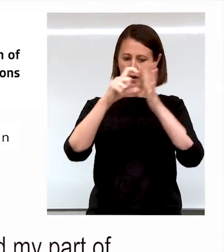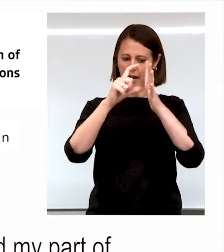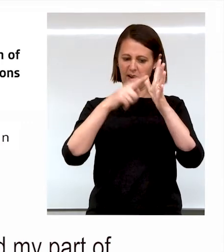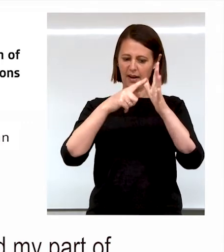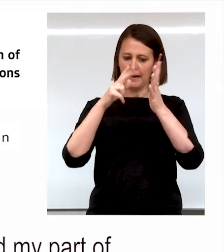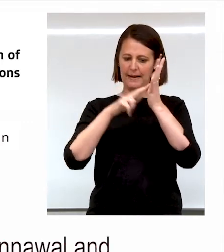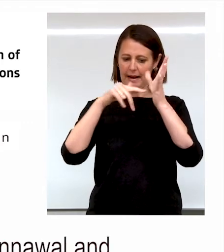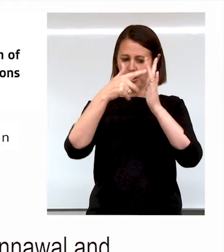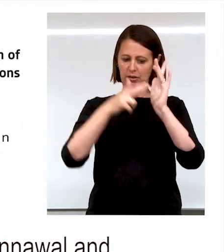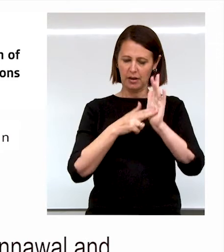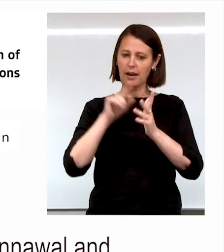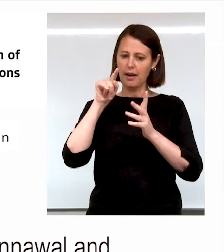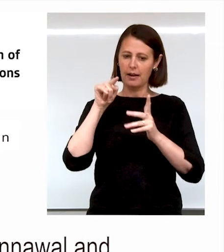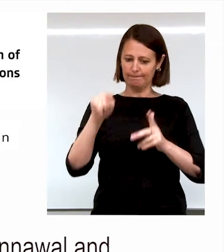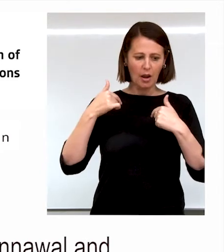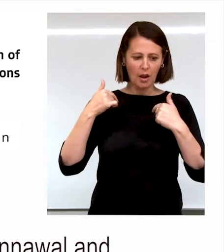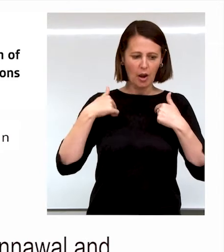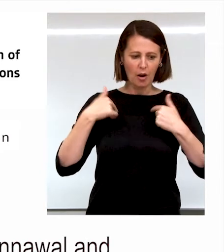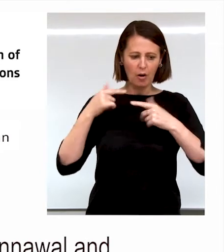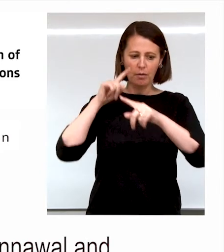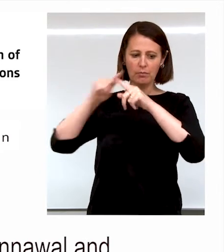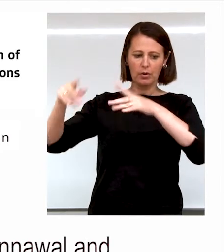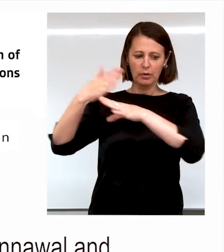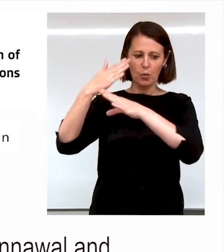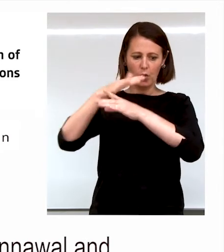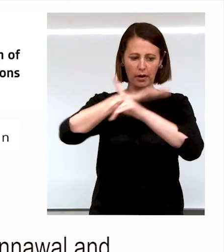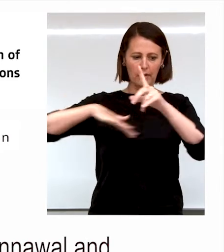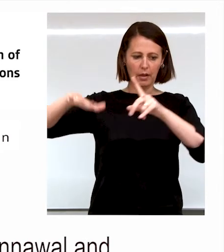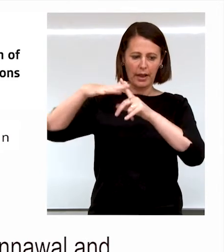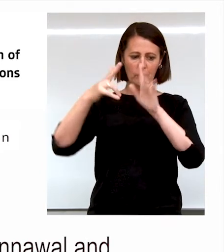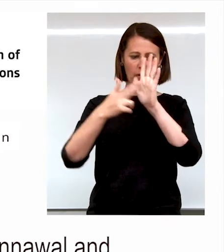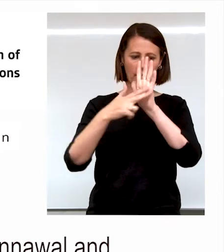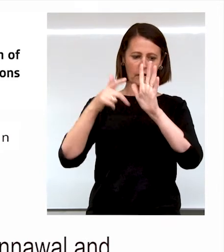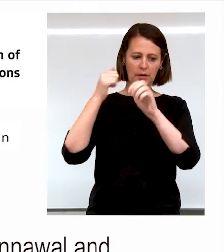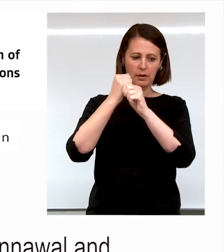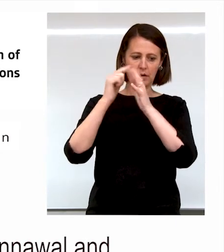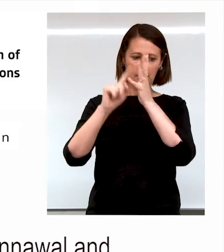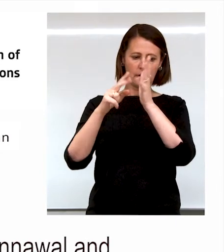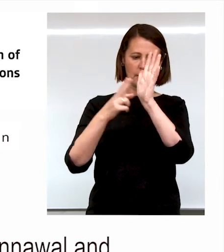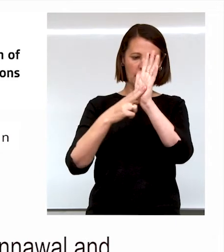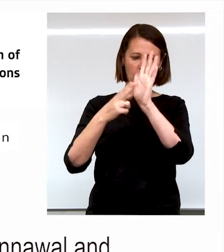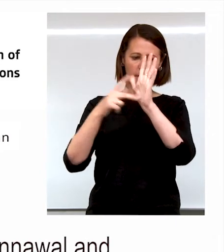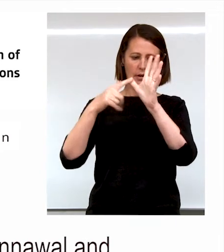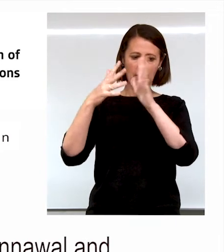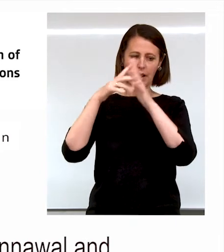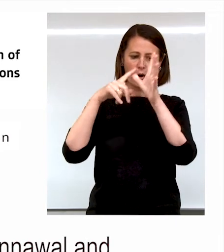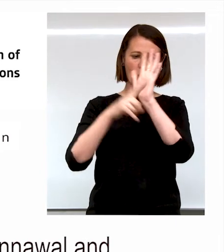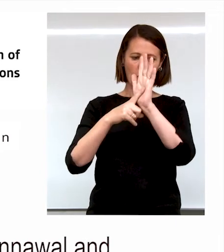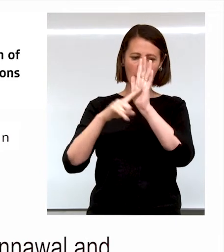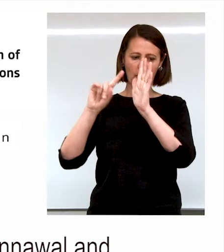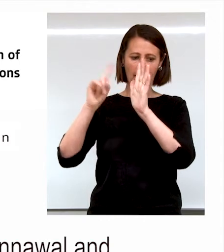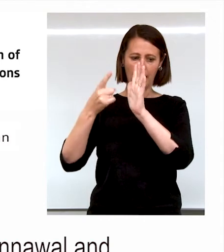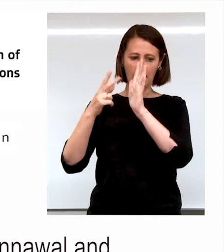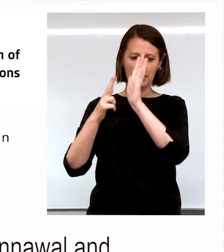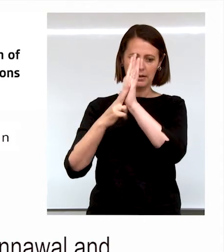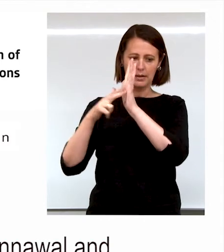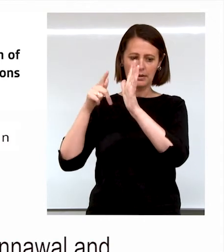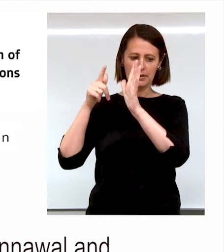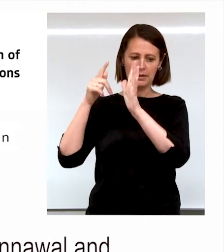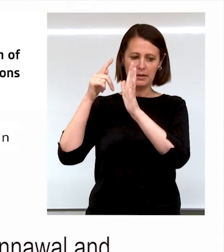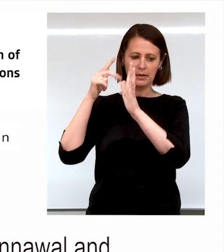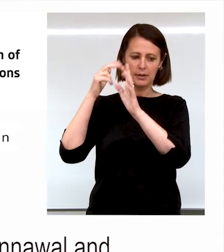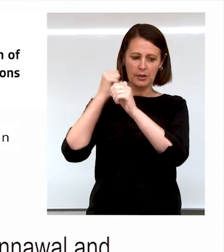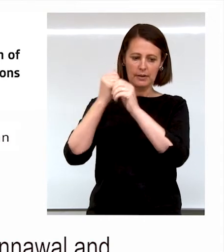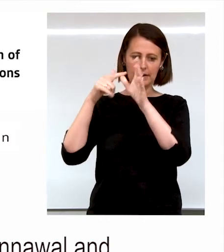the Noongar Nation. I work primarily on the lands of the Ngunnawal and Ngambri people and it is a pleasure